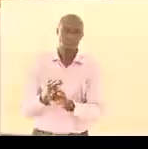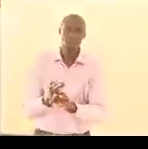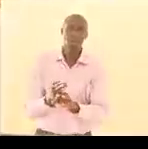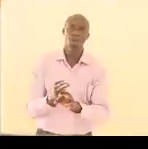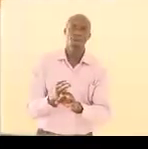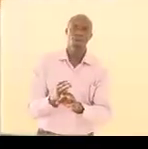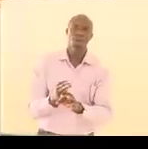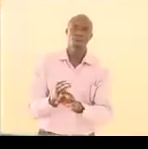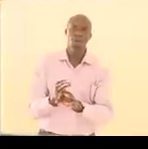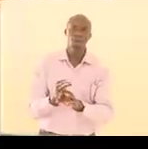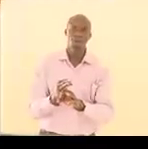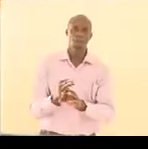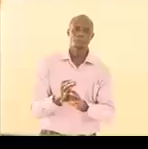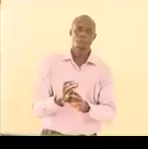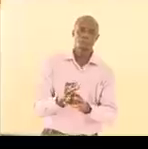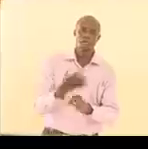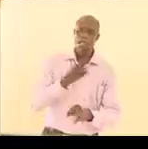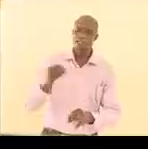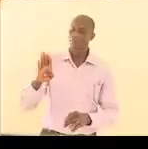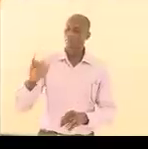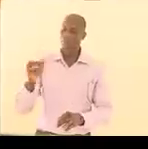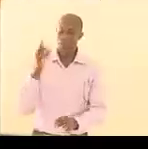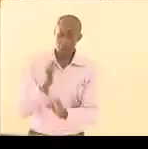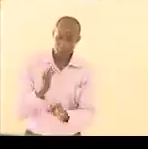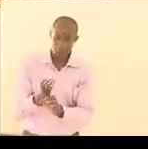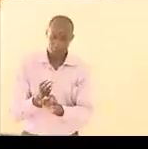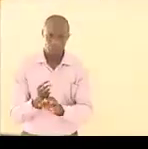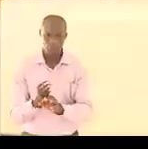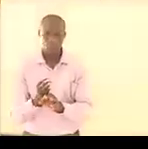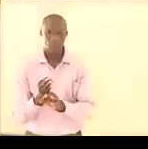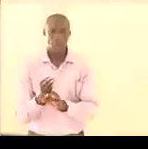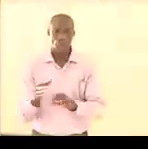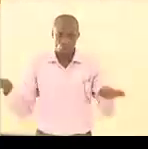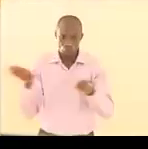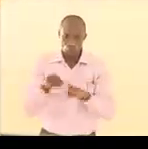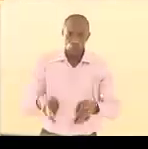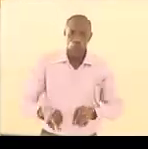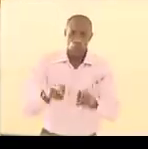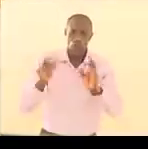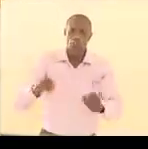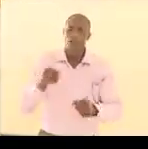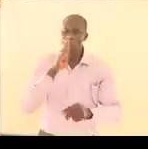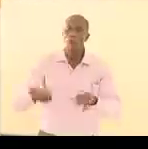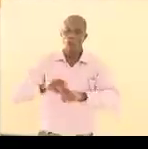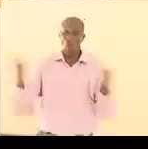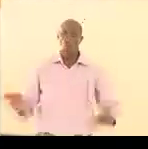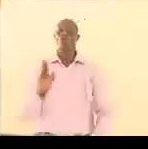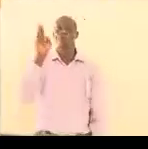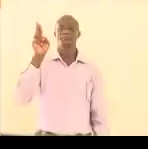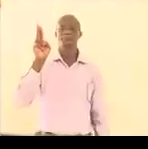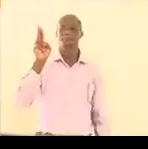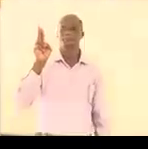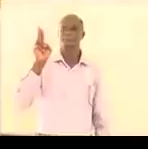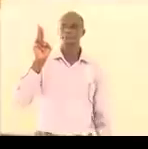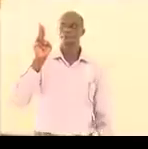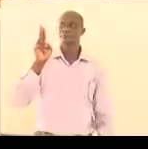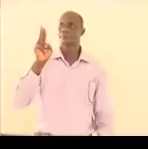by desperation. And by faith, dead ends can be opened up.